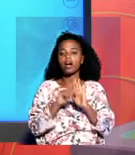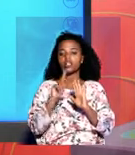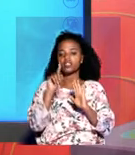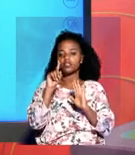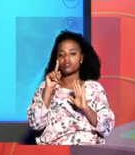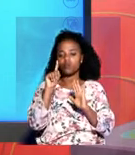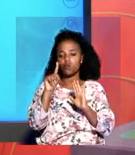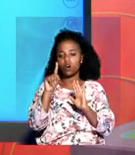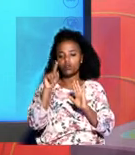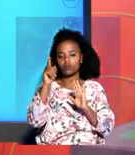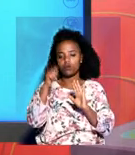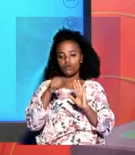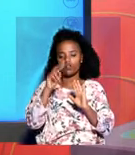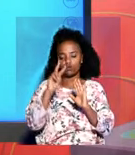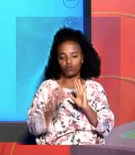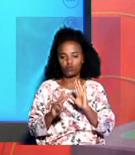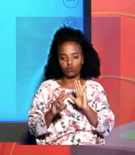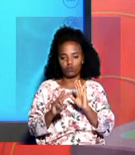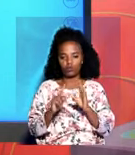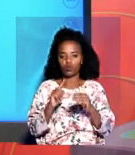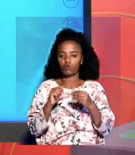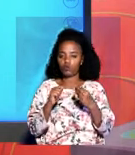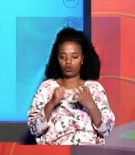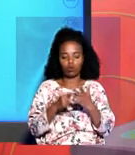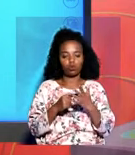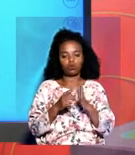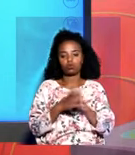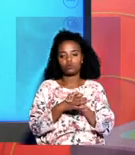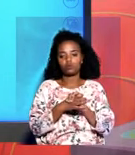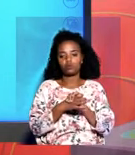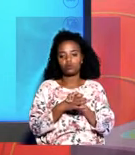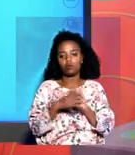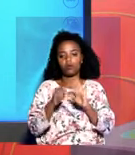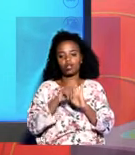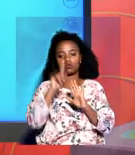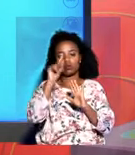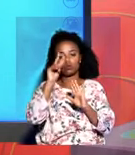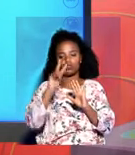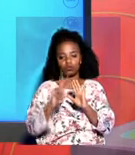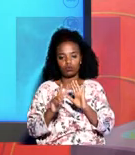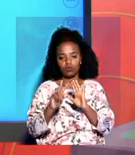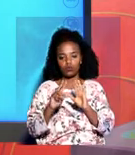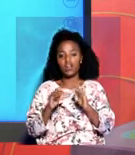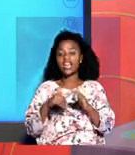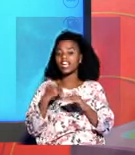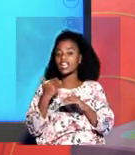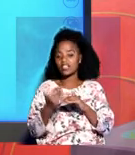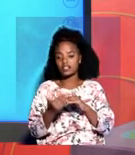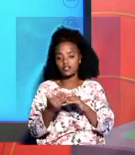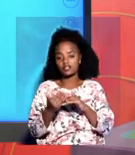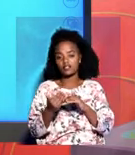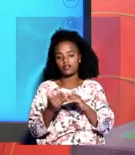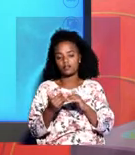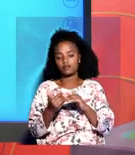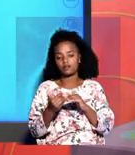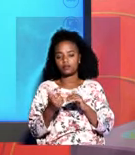2. Y-intercept is this, minus 1 over 2. Okay, next,